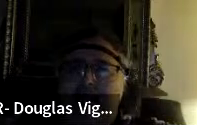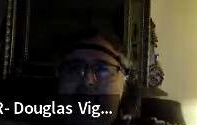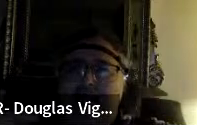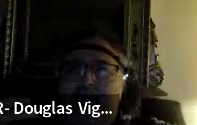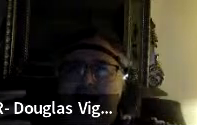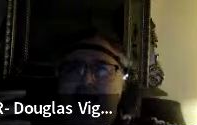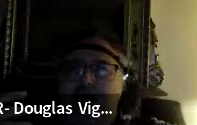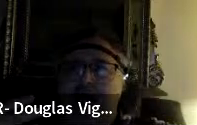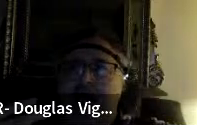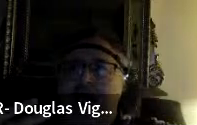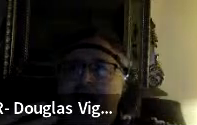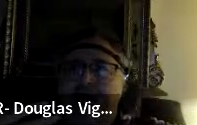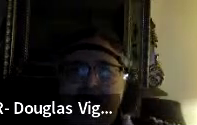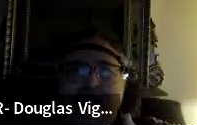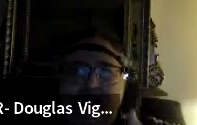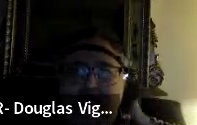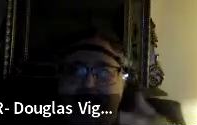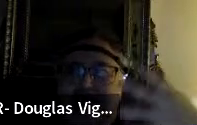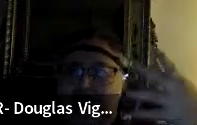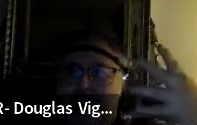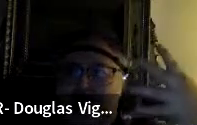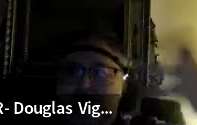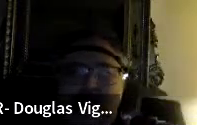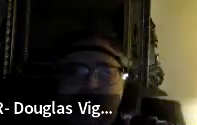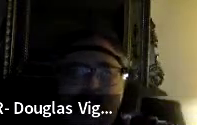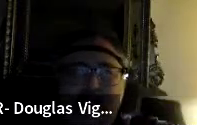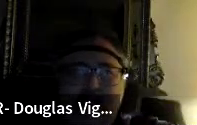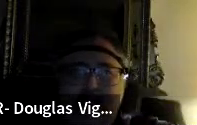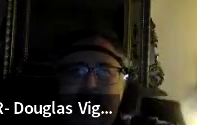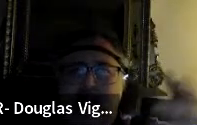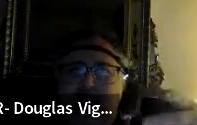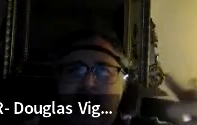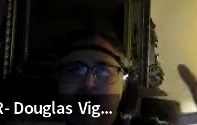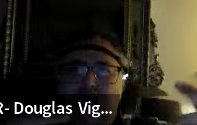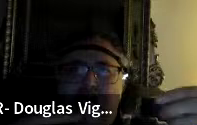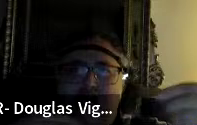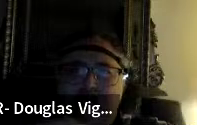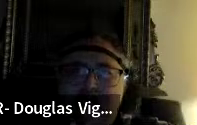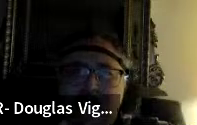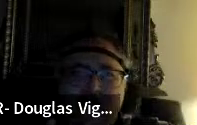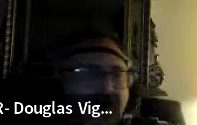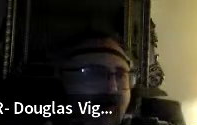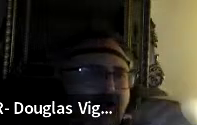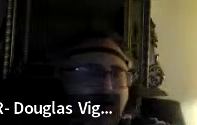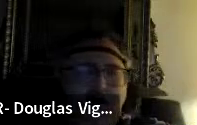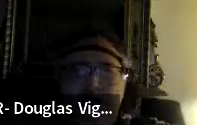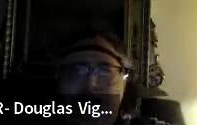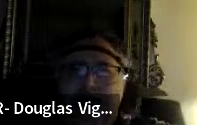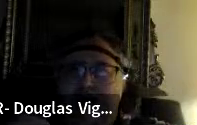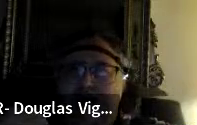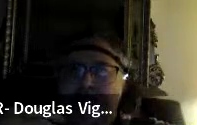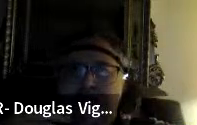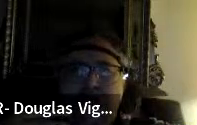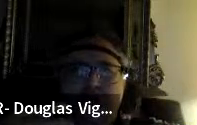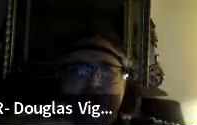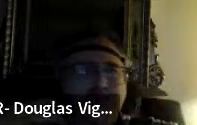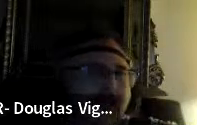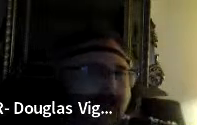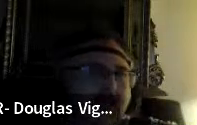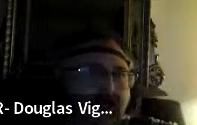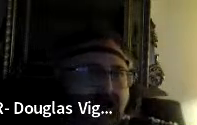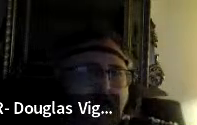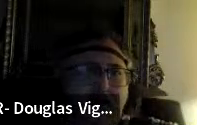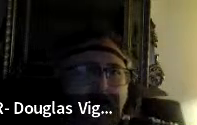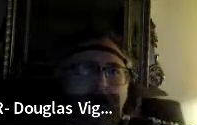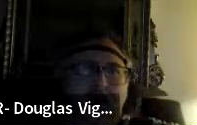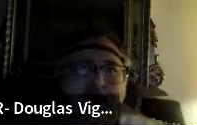like adding new fish to clean algae, to clear algae, add new